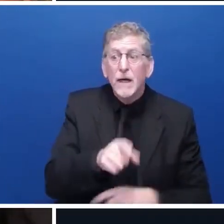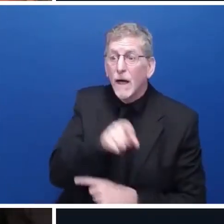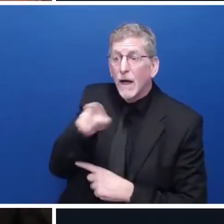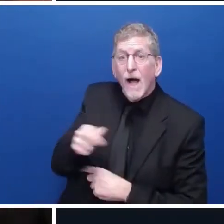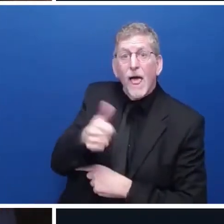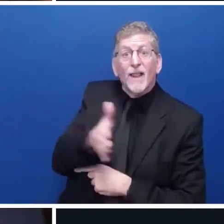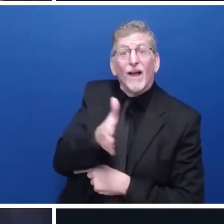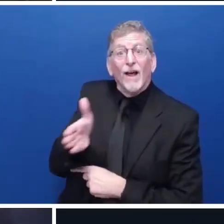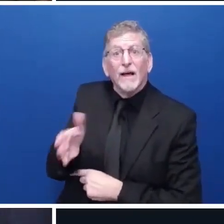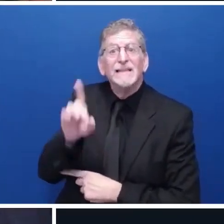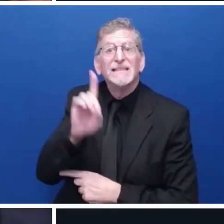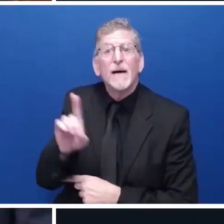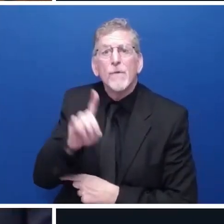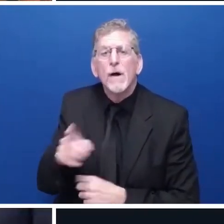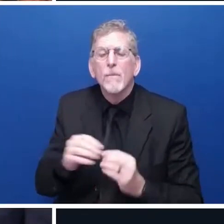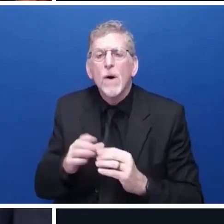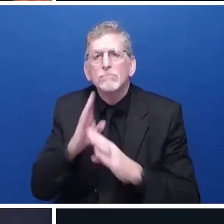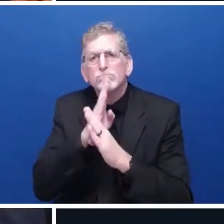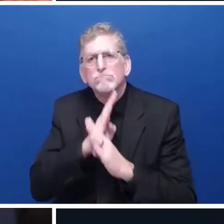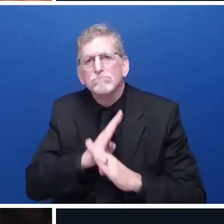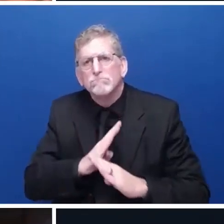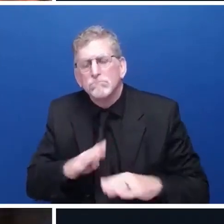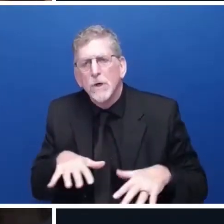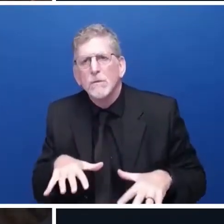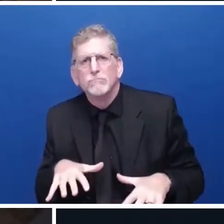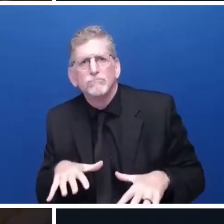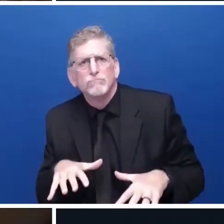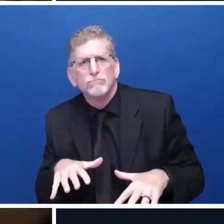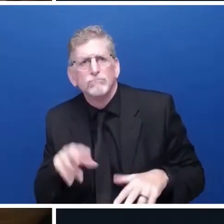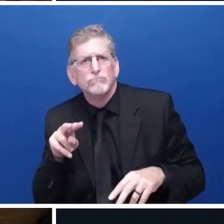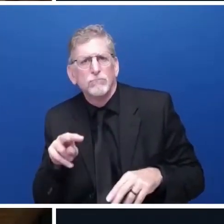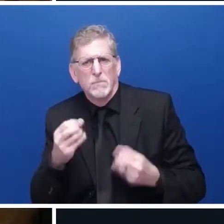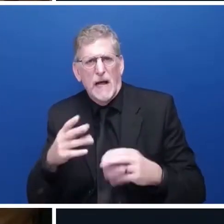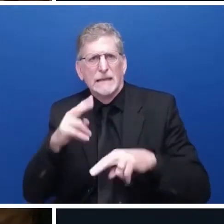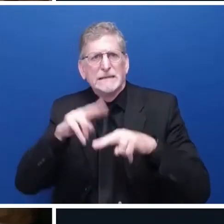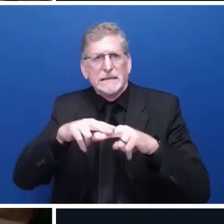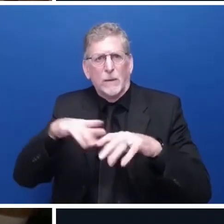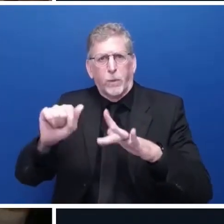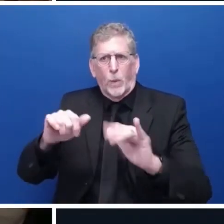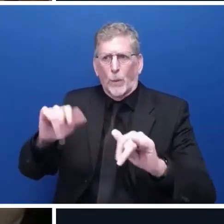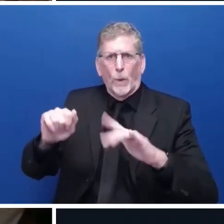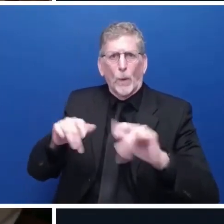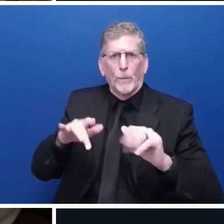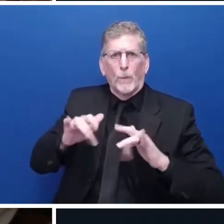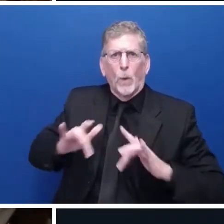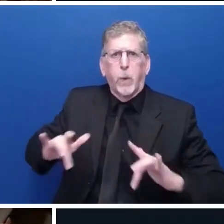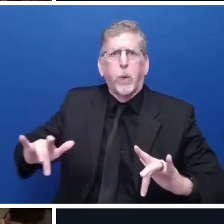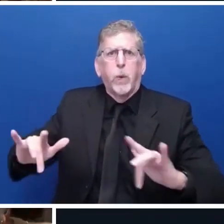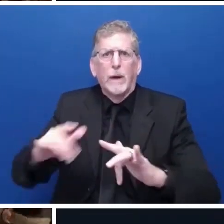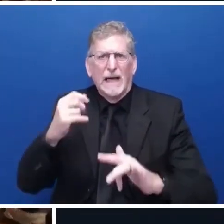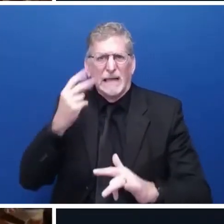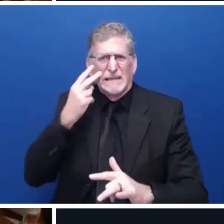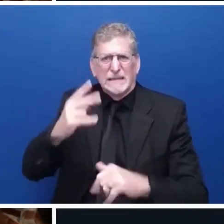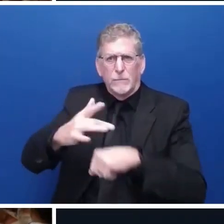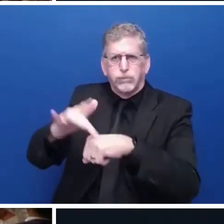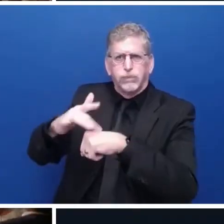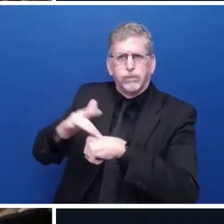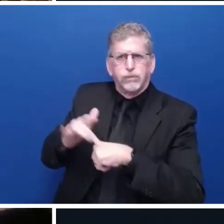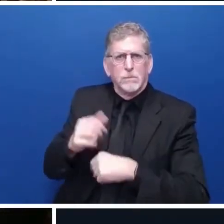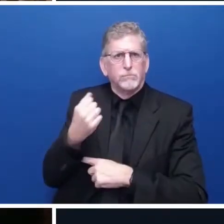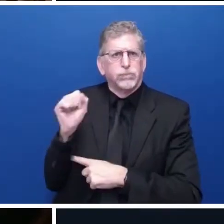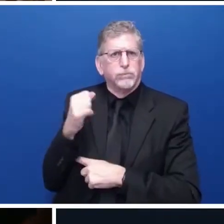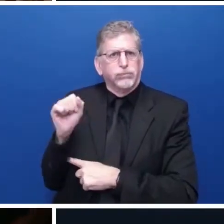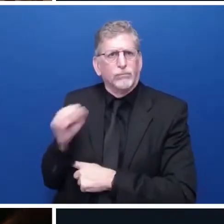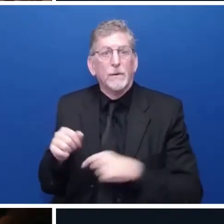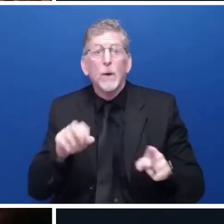just 4 of the 9 members are here tonight. Not the entire court, not even the majority of the court is here. To my left, in the